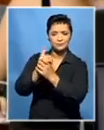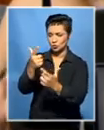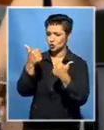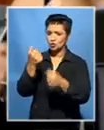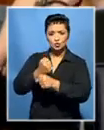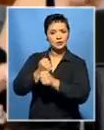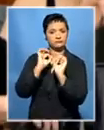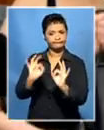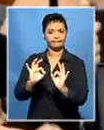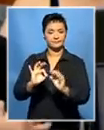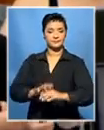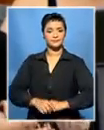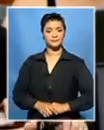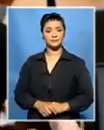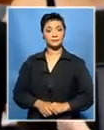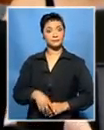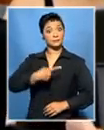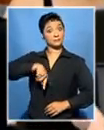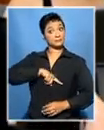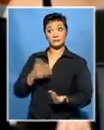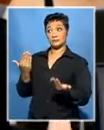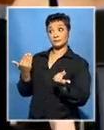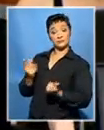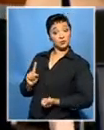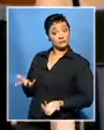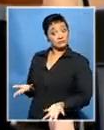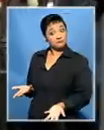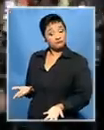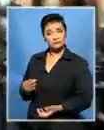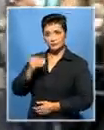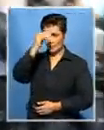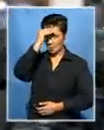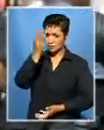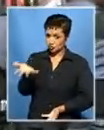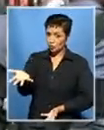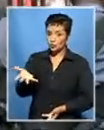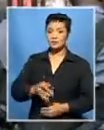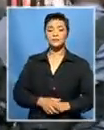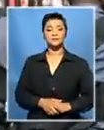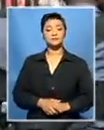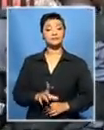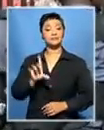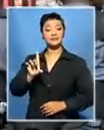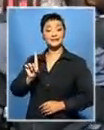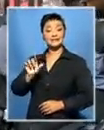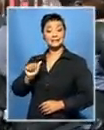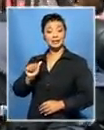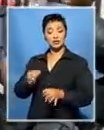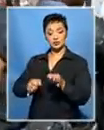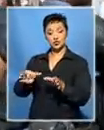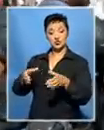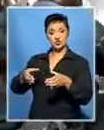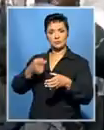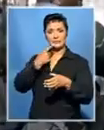day. What can we expect from the police members? The DA voiced concerns over sporadic